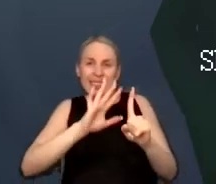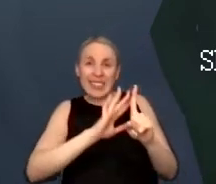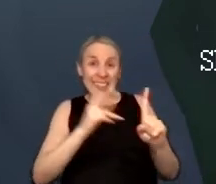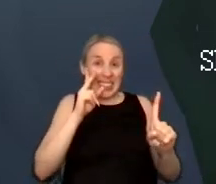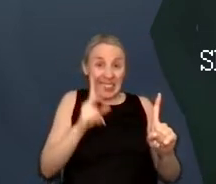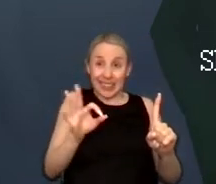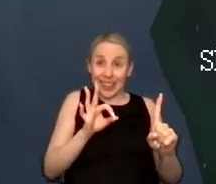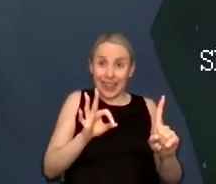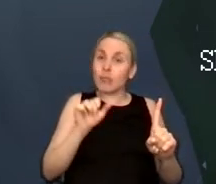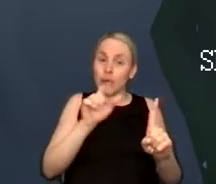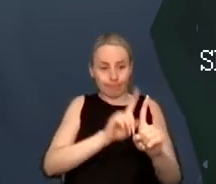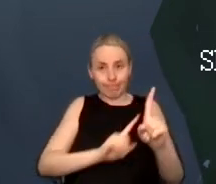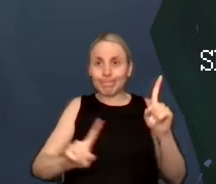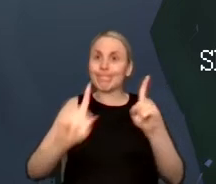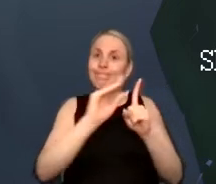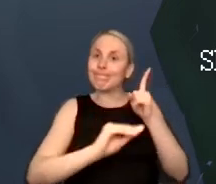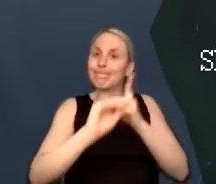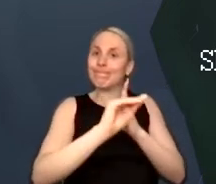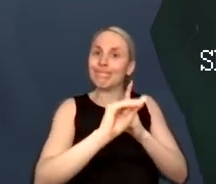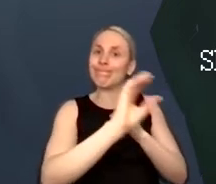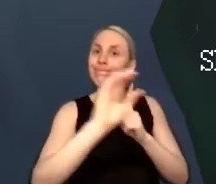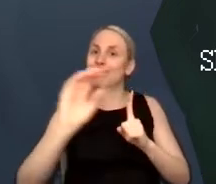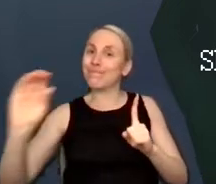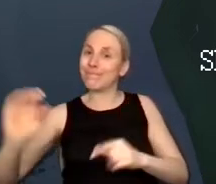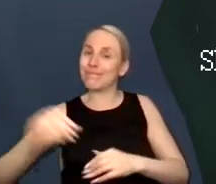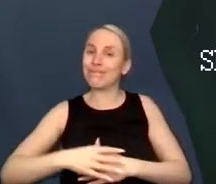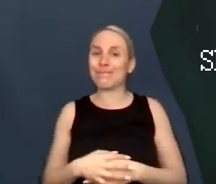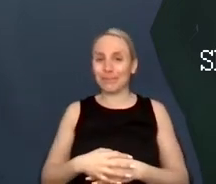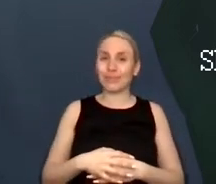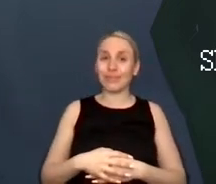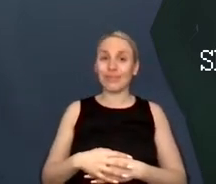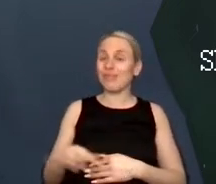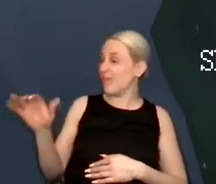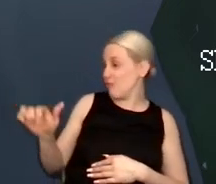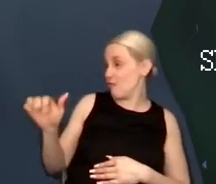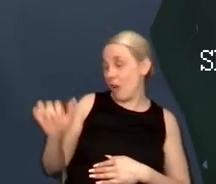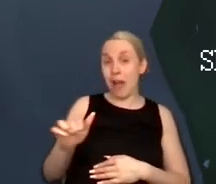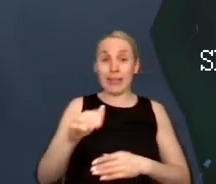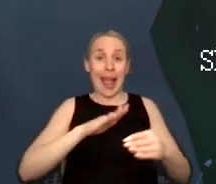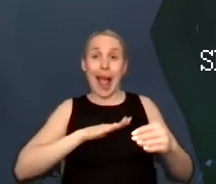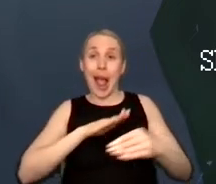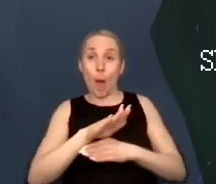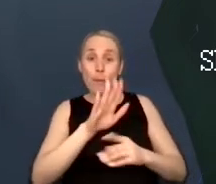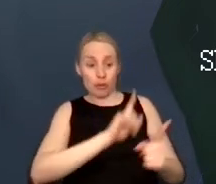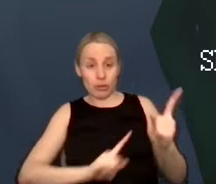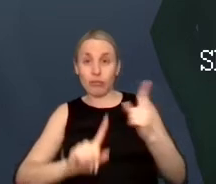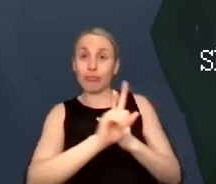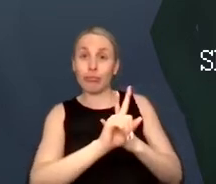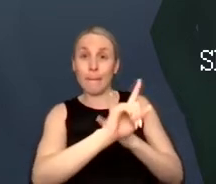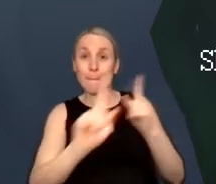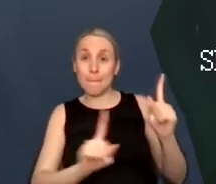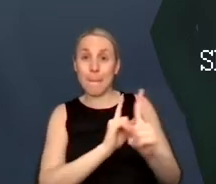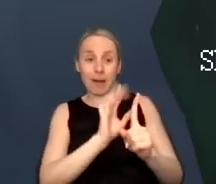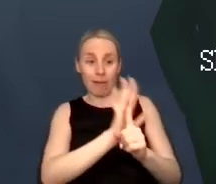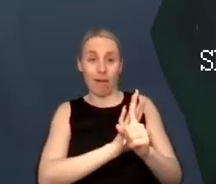so. The output has the same kind of shrine as the like back end. Right, everything is on the same level, right? It's like, you know, the